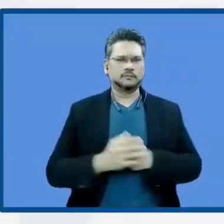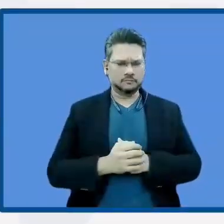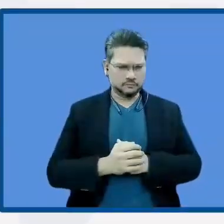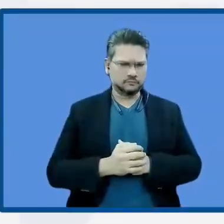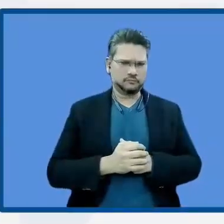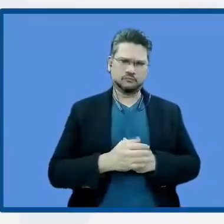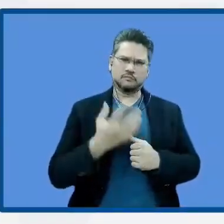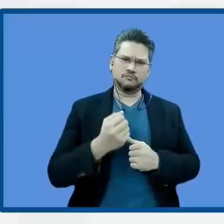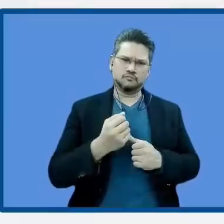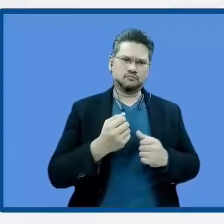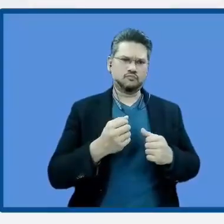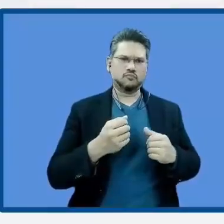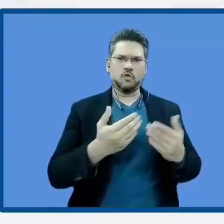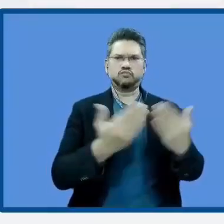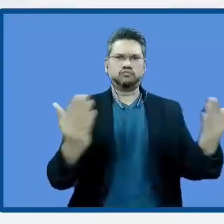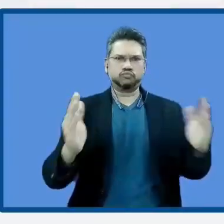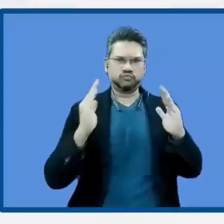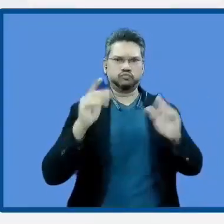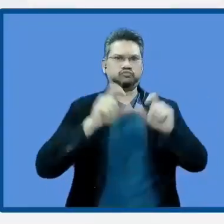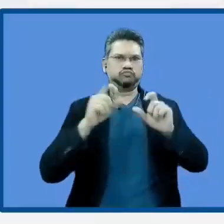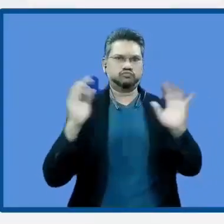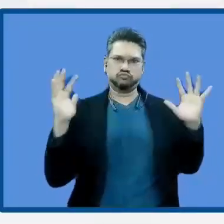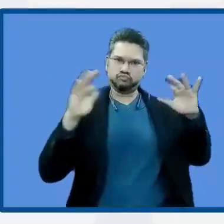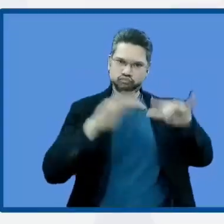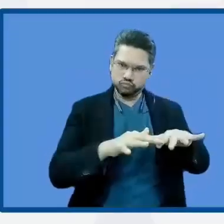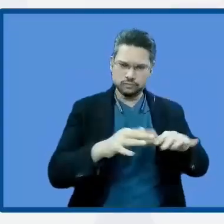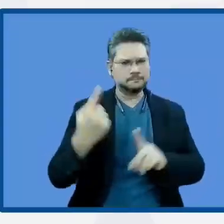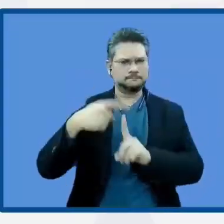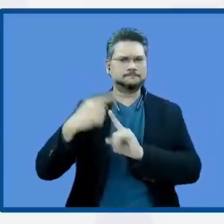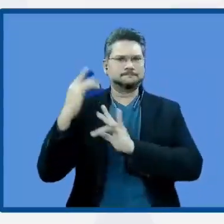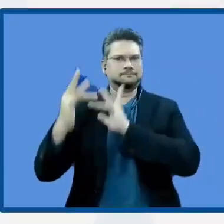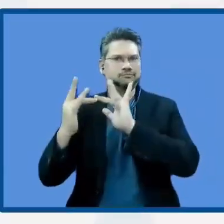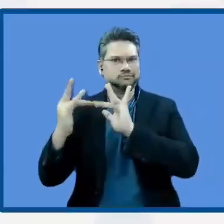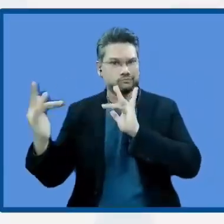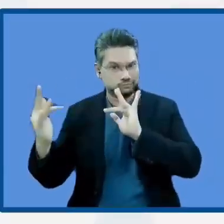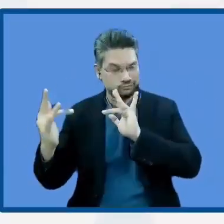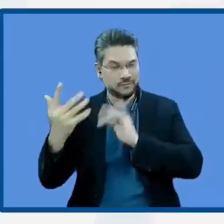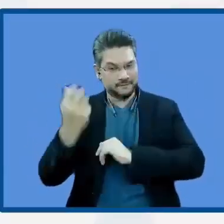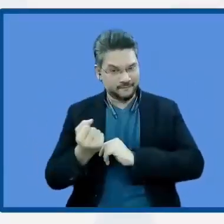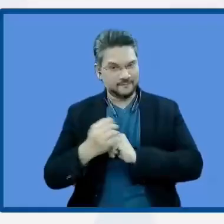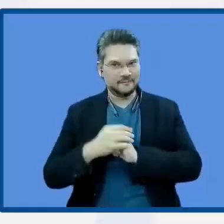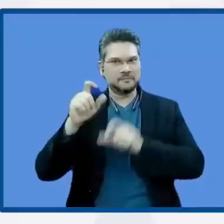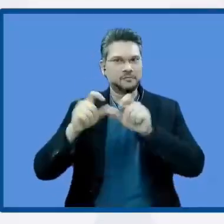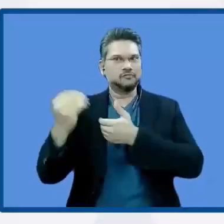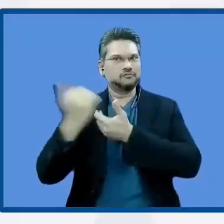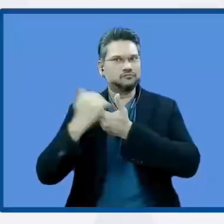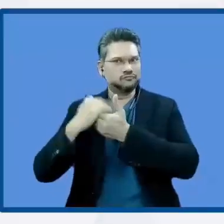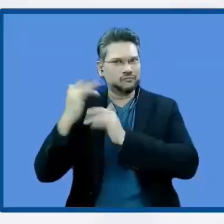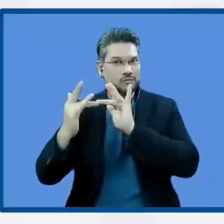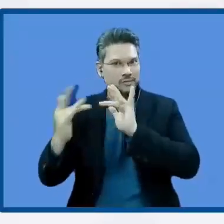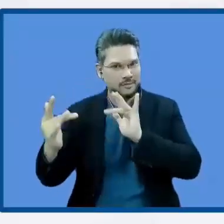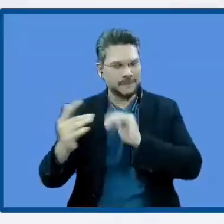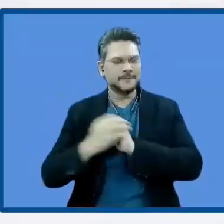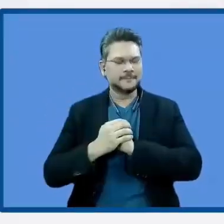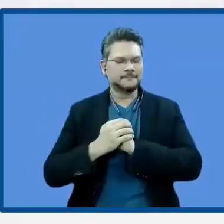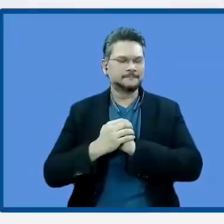participant using the Hopin platform. For those who are joining us online, we would like to remind you two important topics